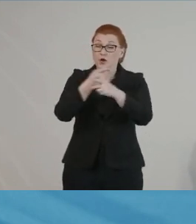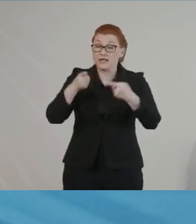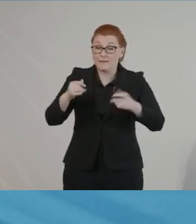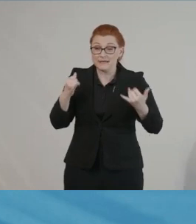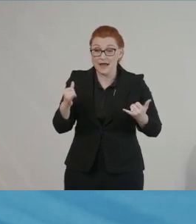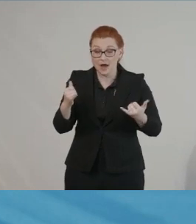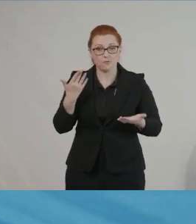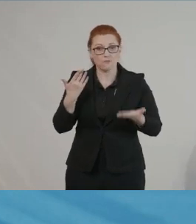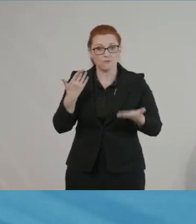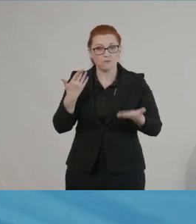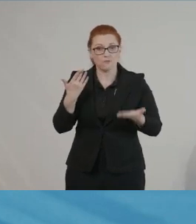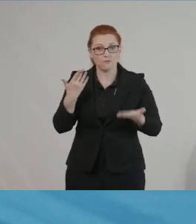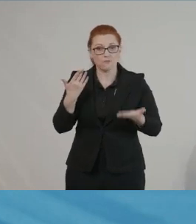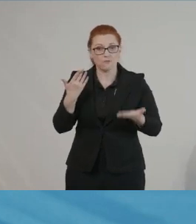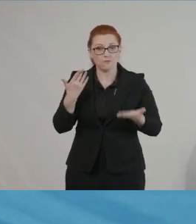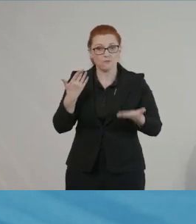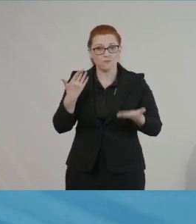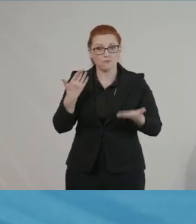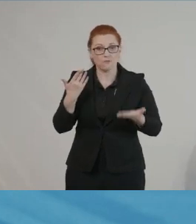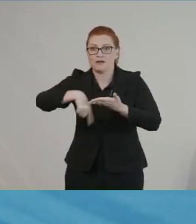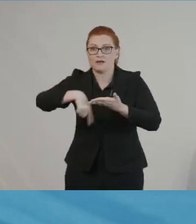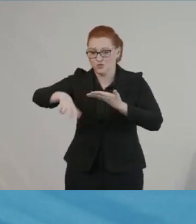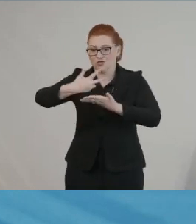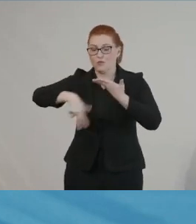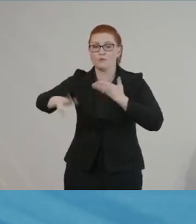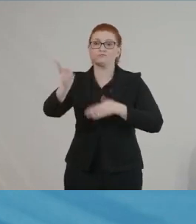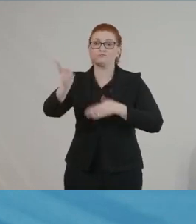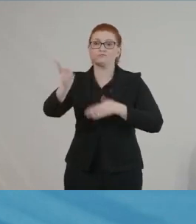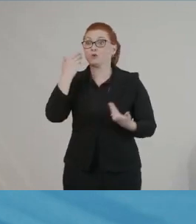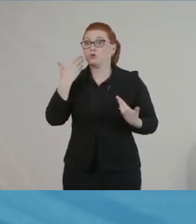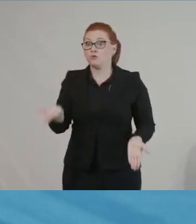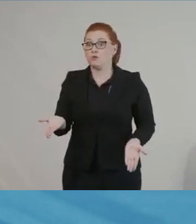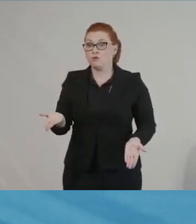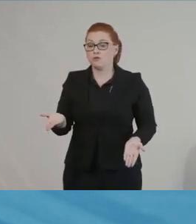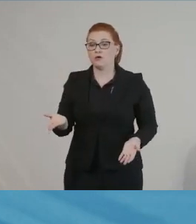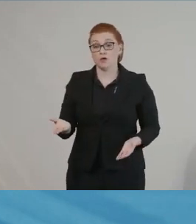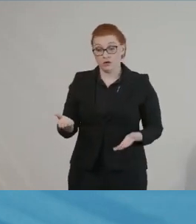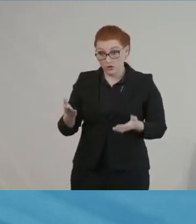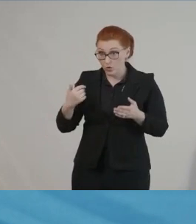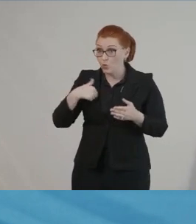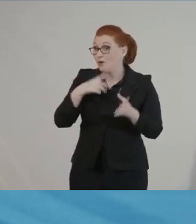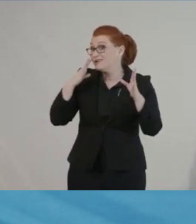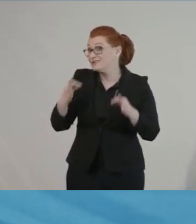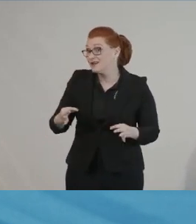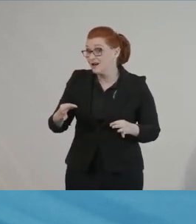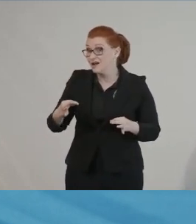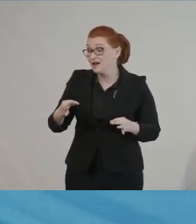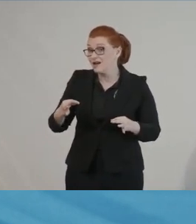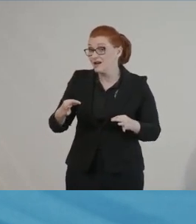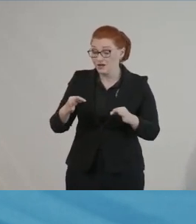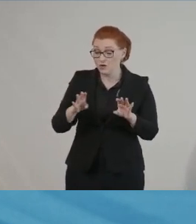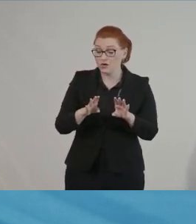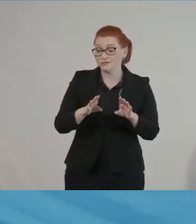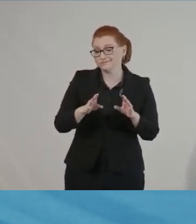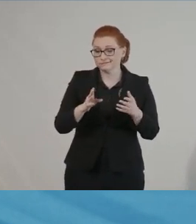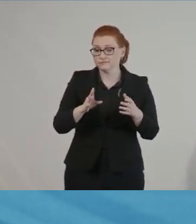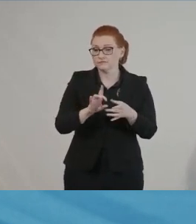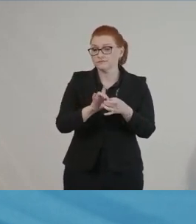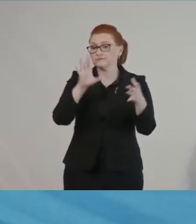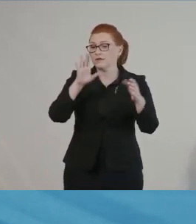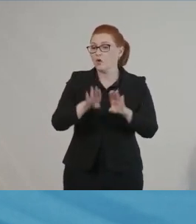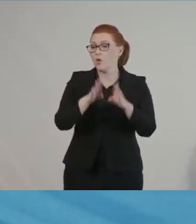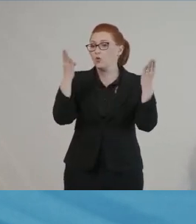around elective surgery, a decision that's in alignment with public health in the state of Arizona, one we're